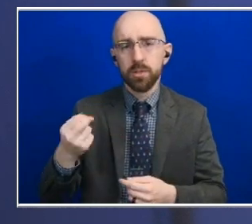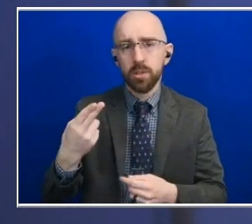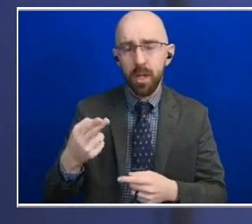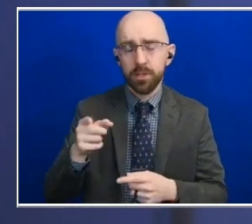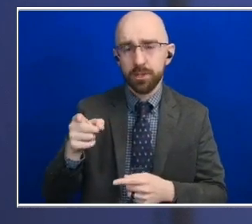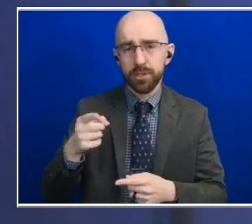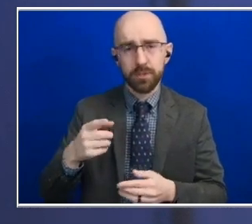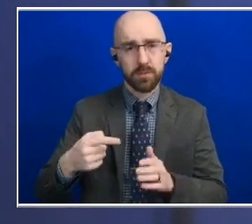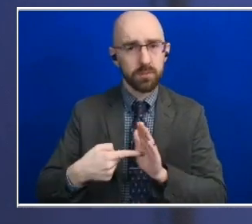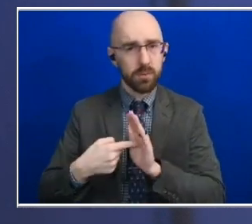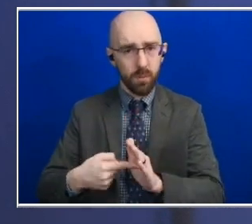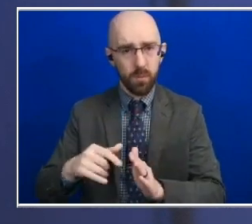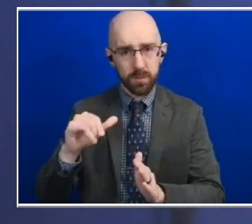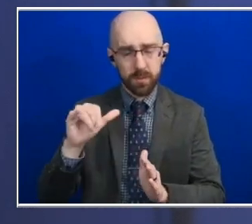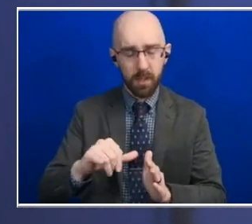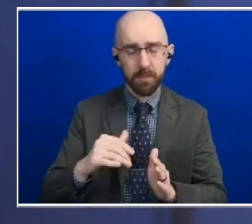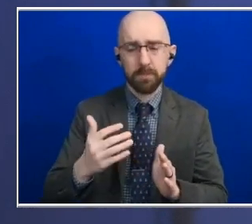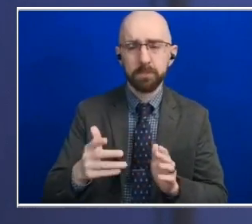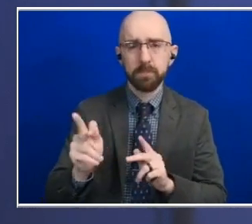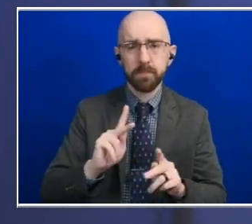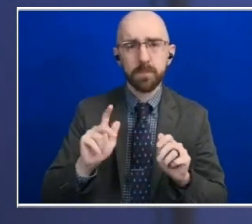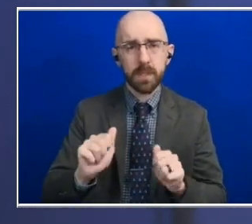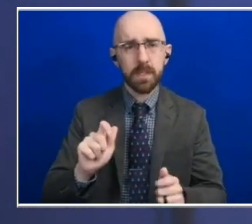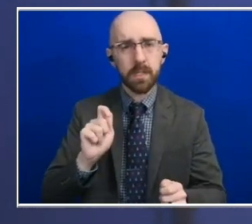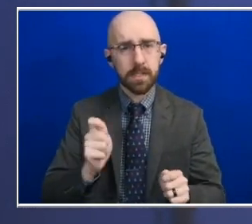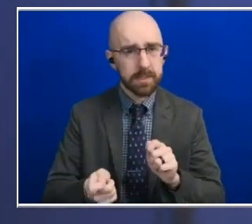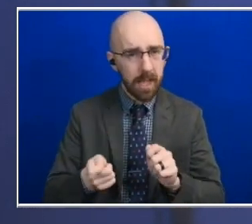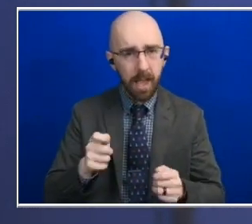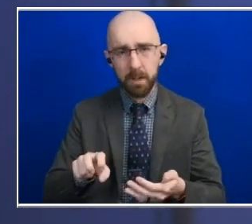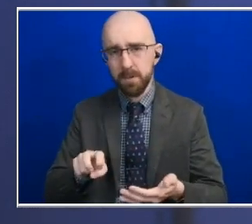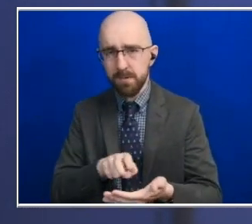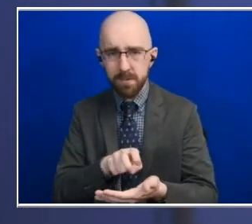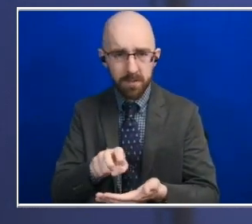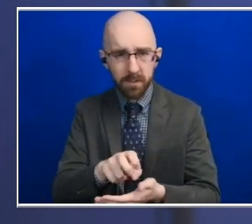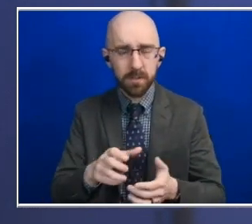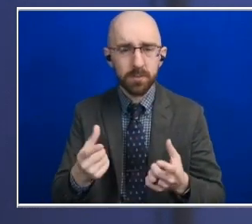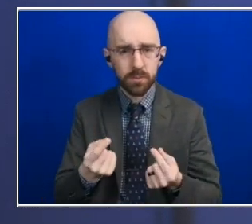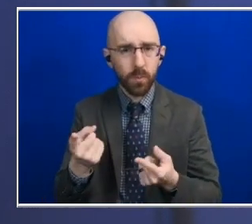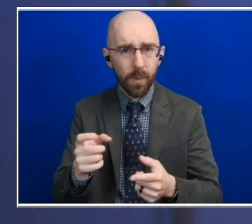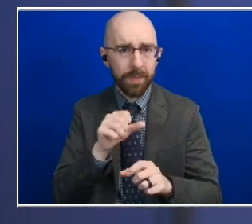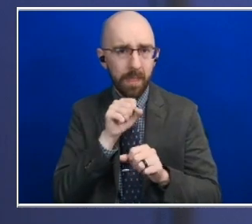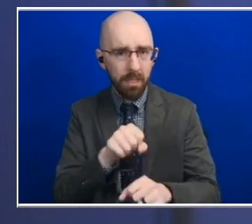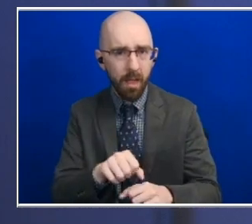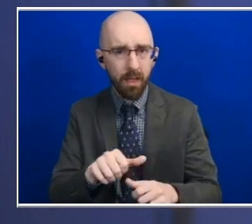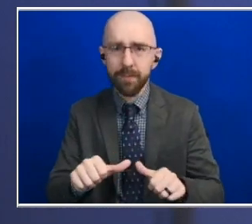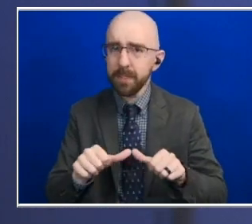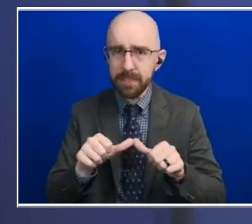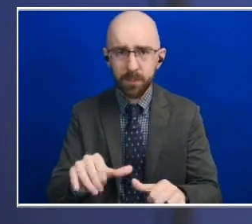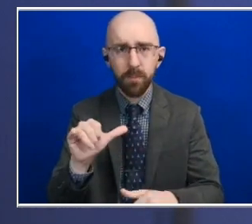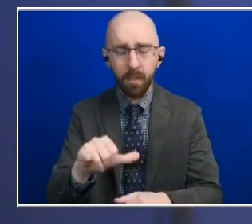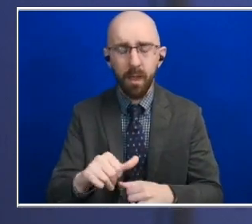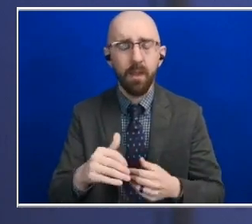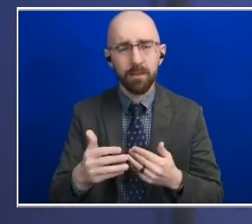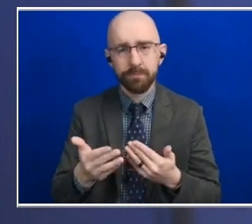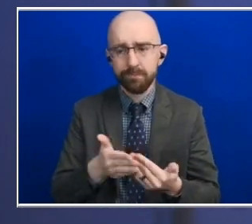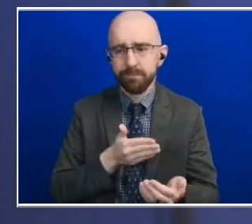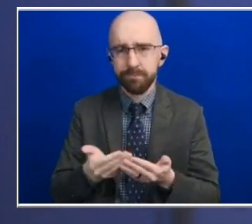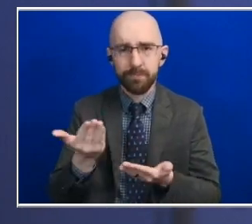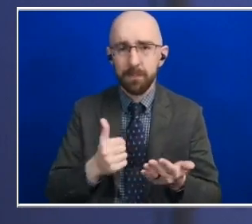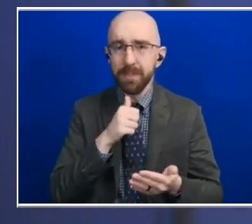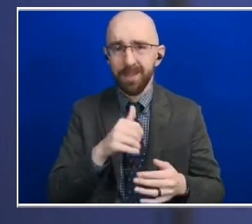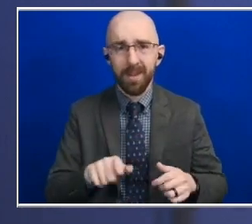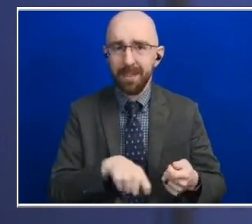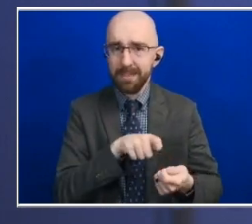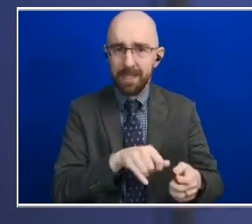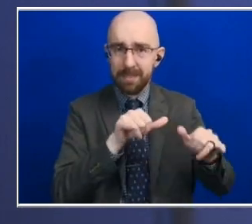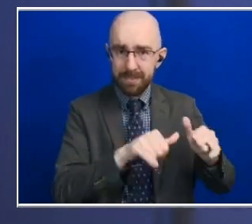that people can adapt and adjust to do what they love. And even though it may not be the same, it could be